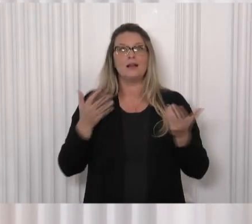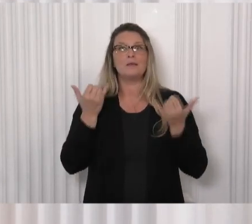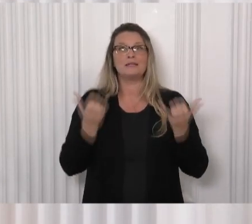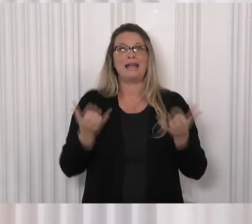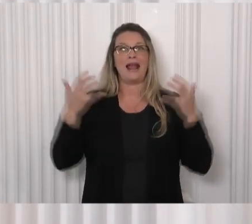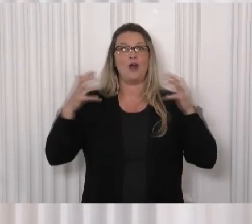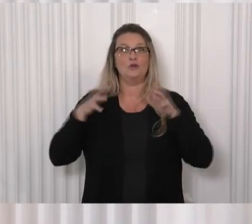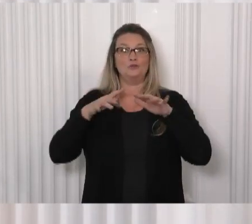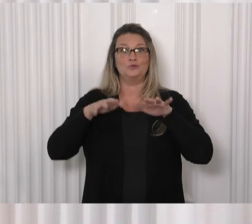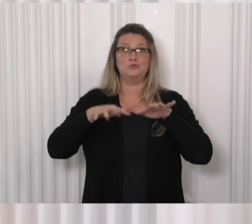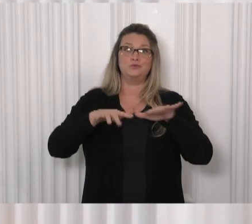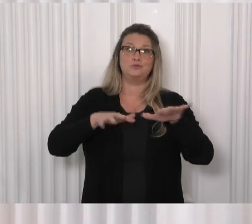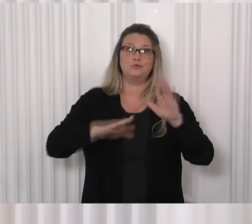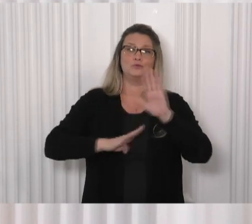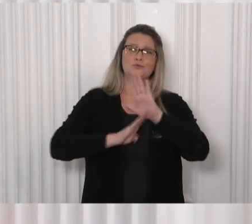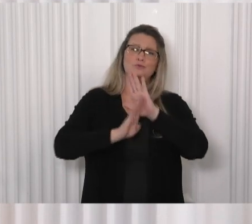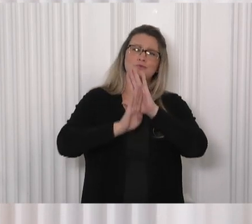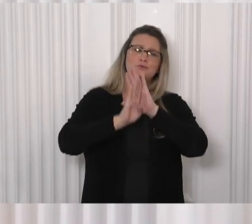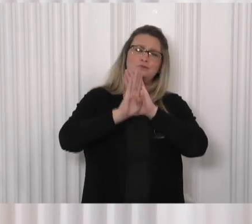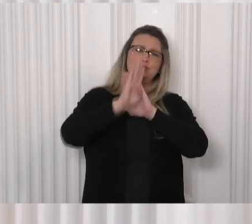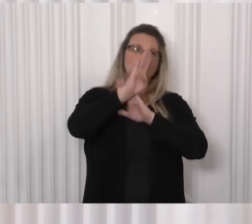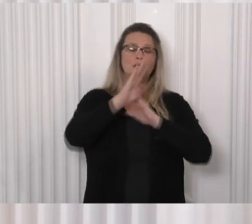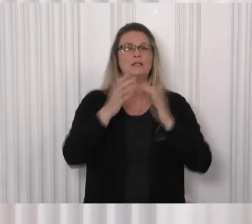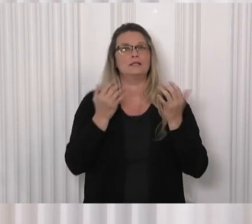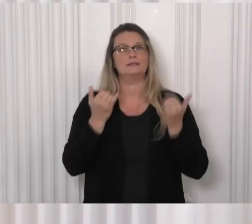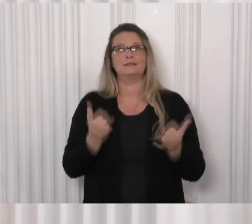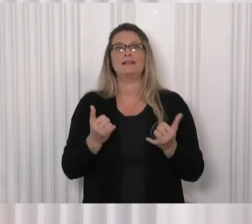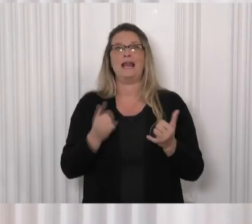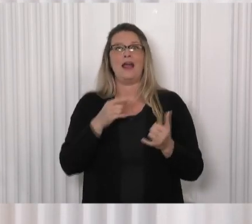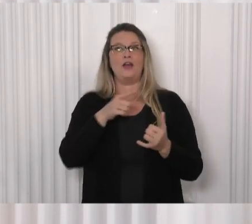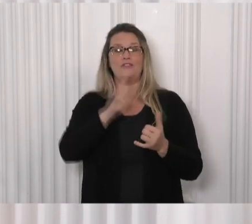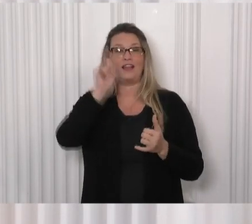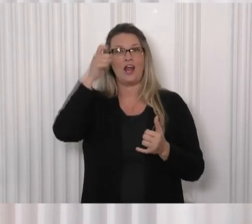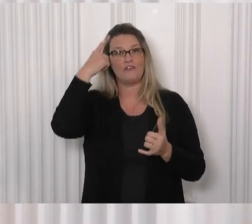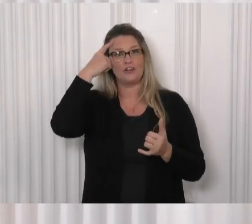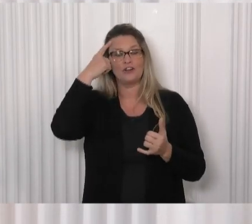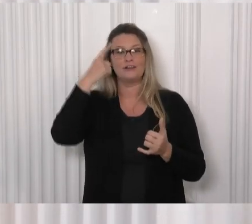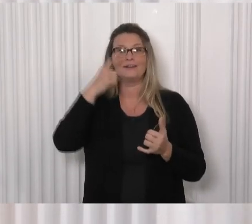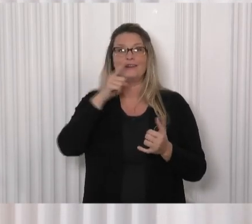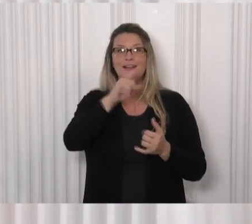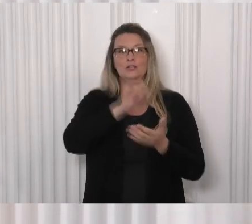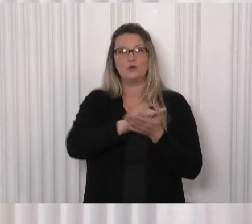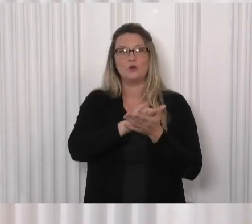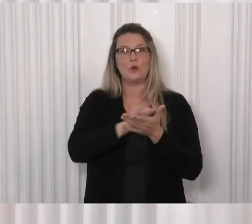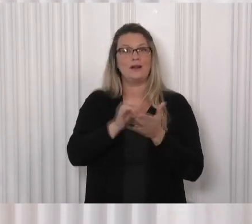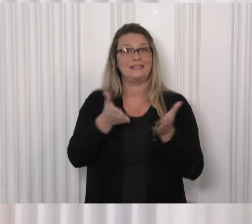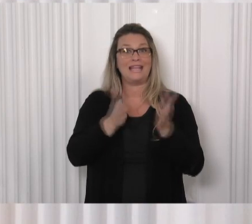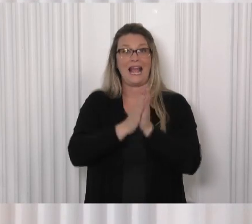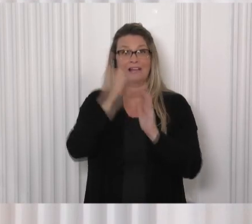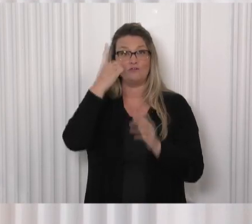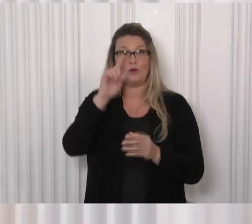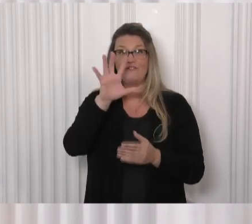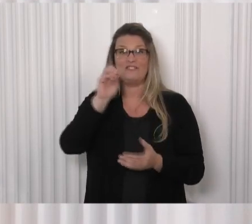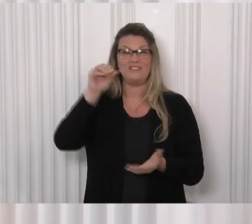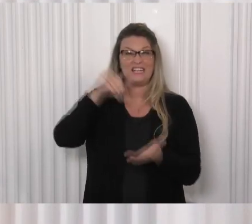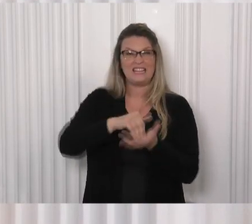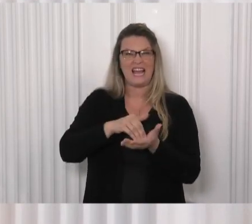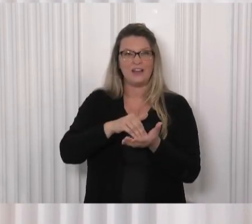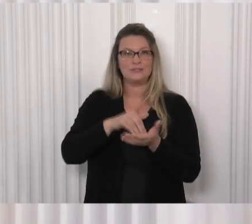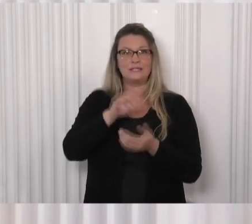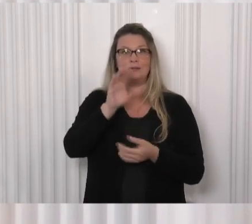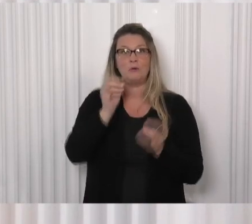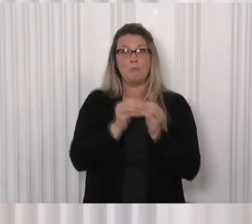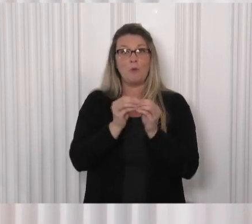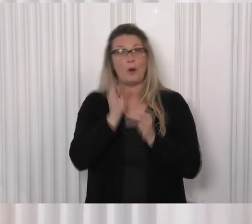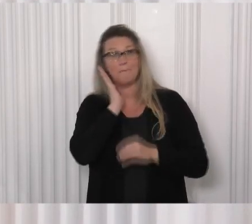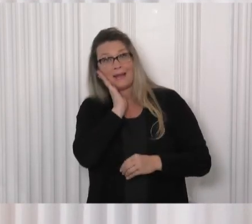came, and they're underwater today. Governor Cuomo's asked for 50,000 more beds. Mayor de Blasio has asked for